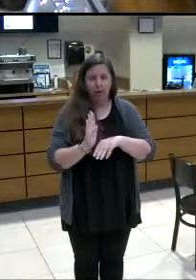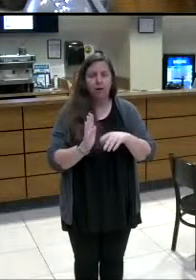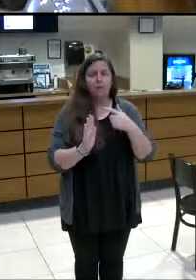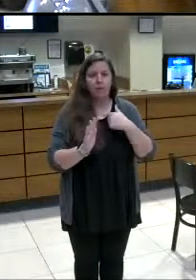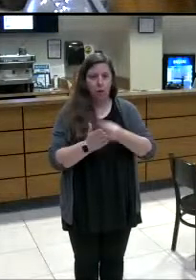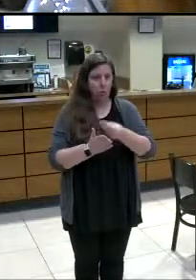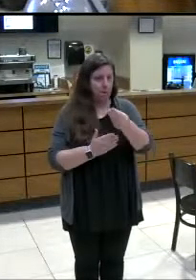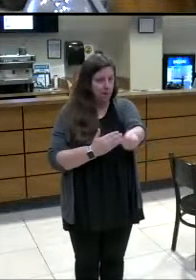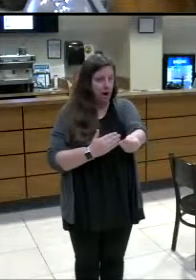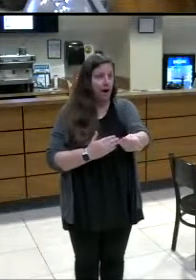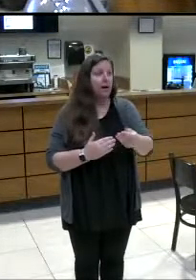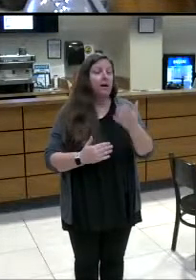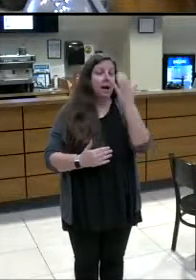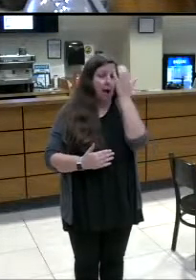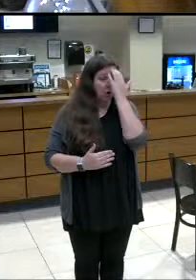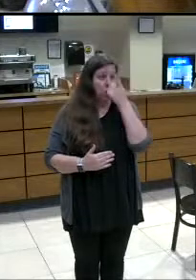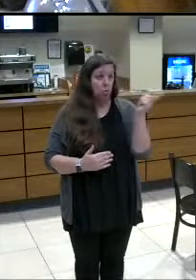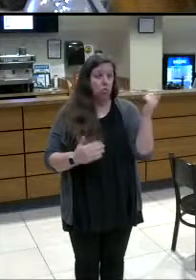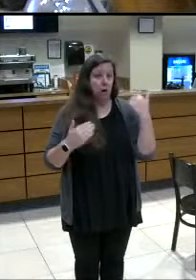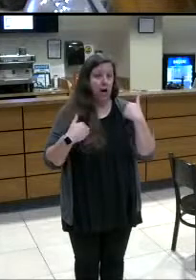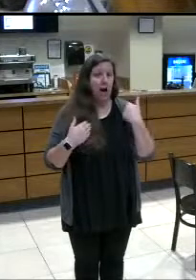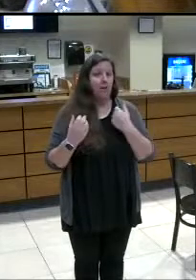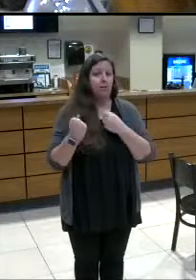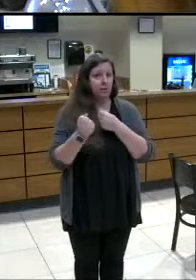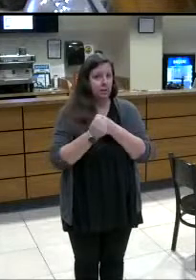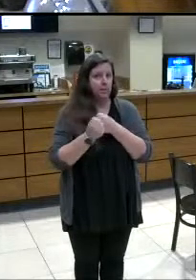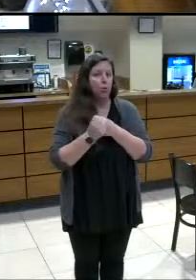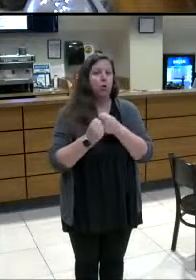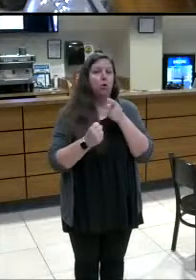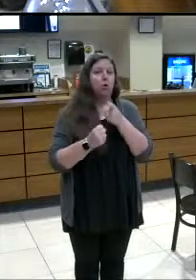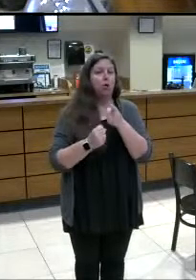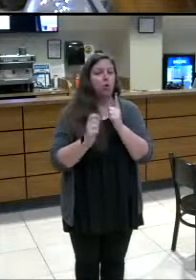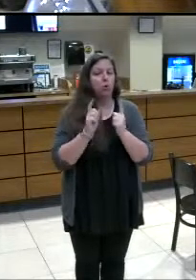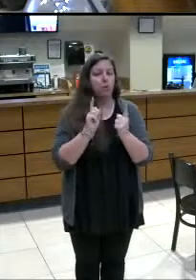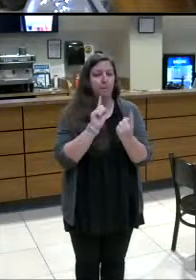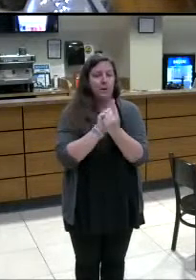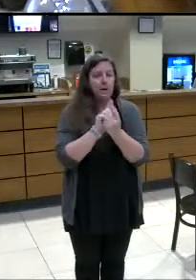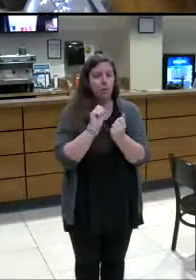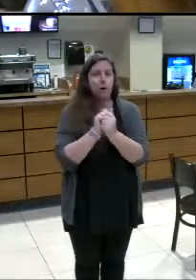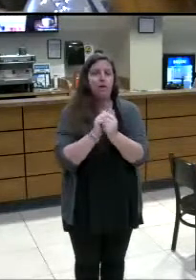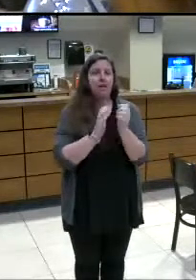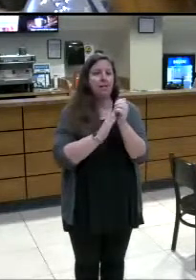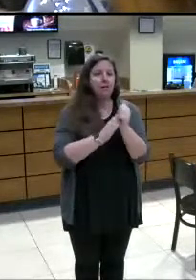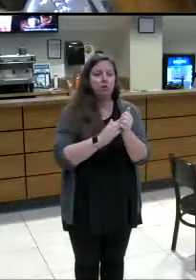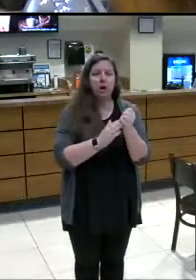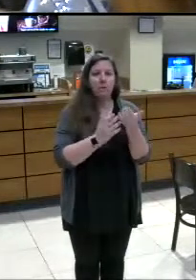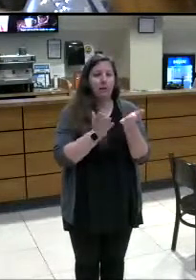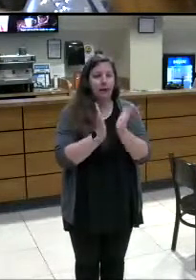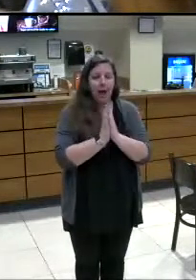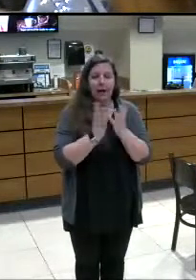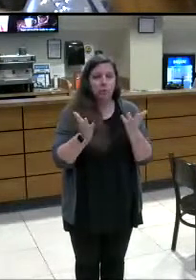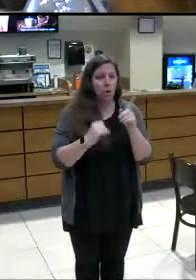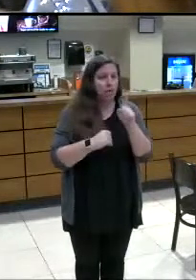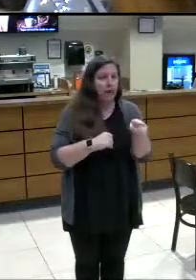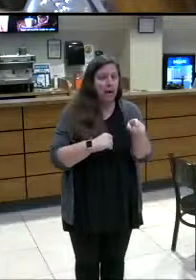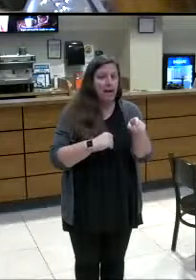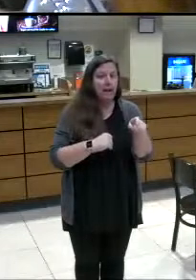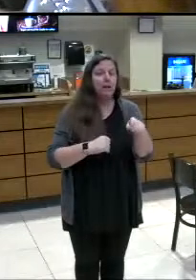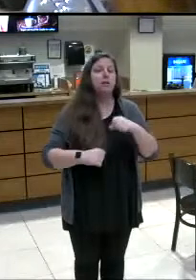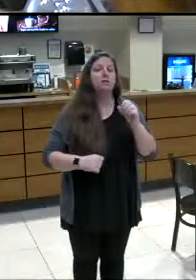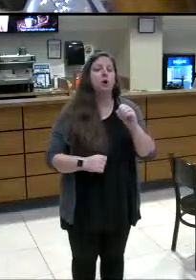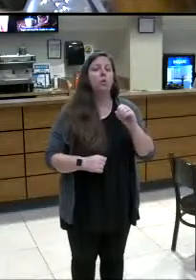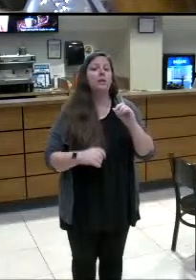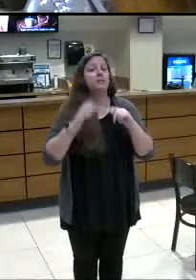with leadership about what resources that they need. Is the information about the teacher's reception